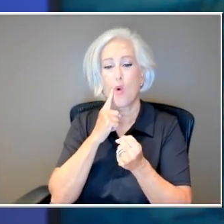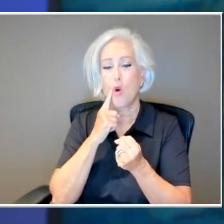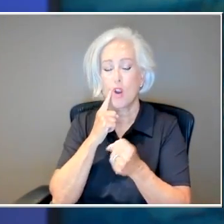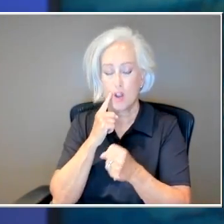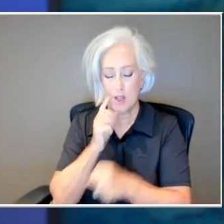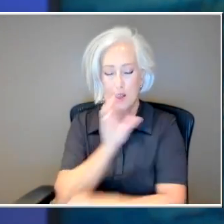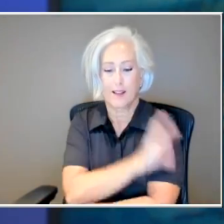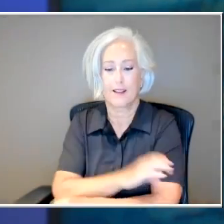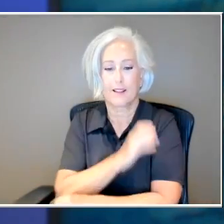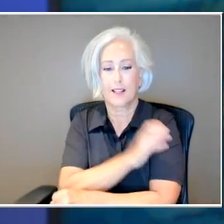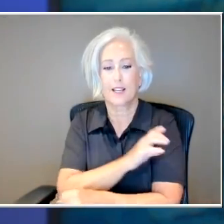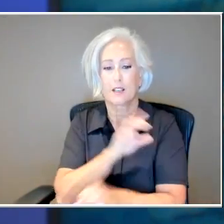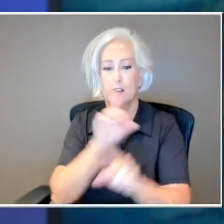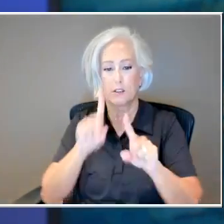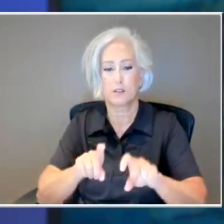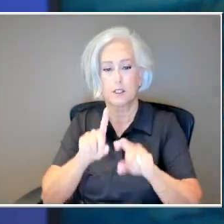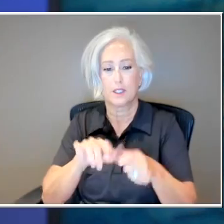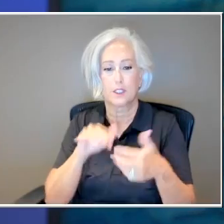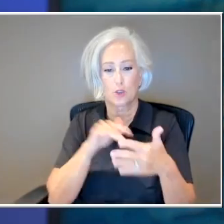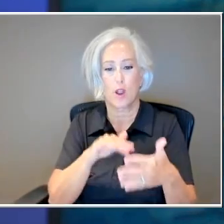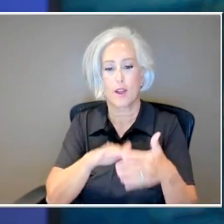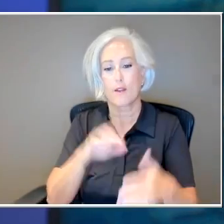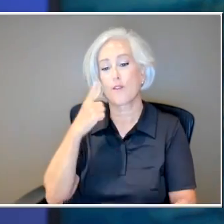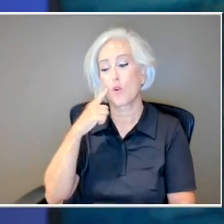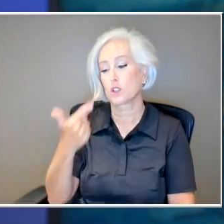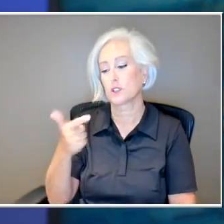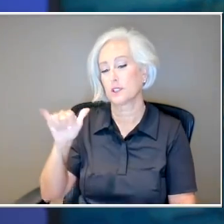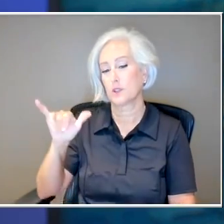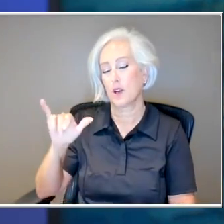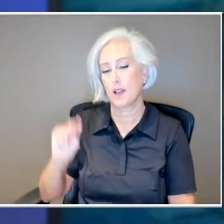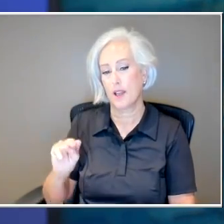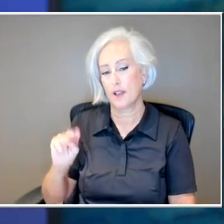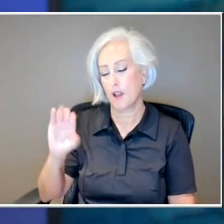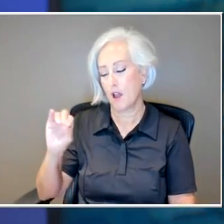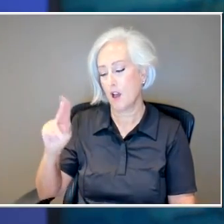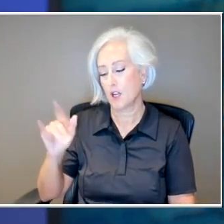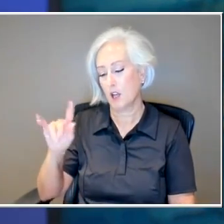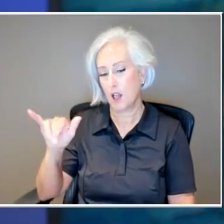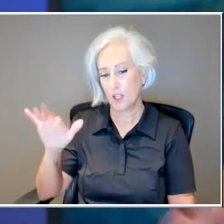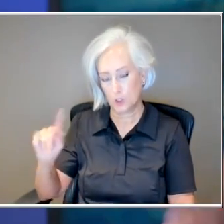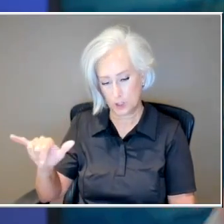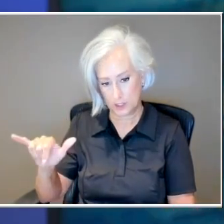in gynecologic oncology, both for clinical trials